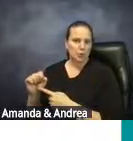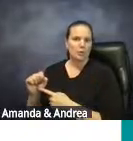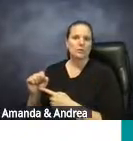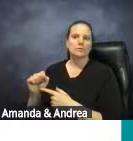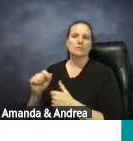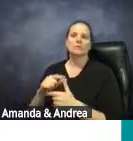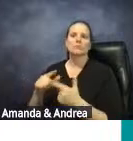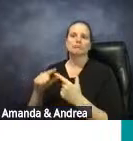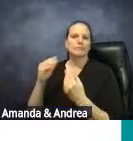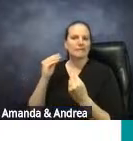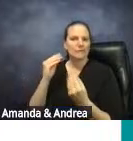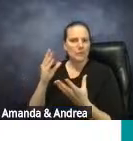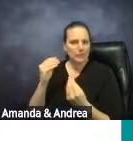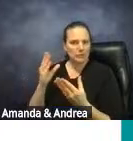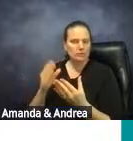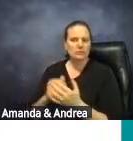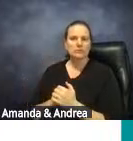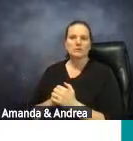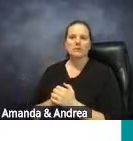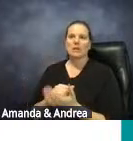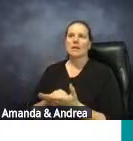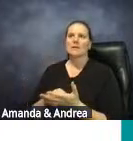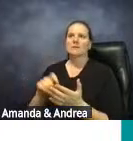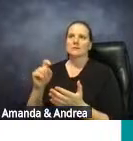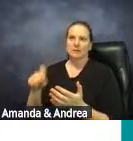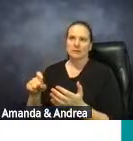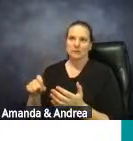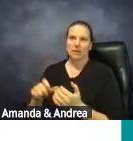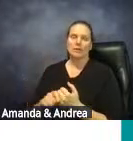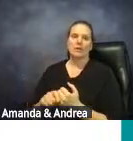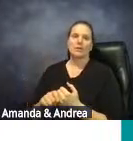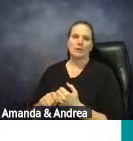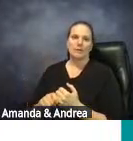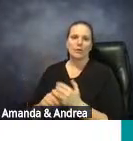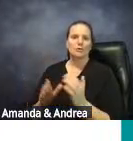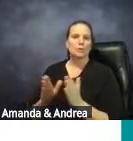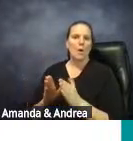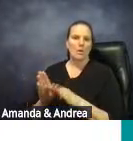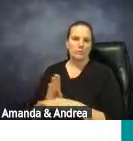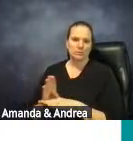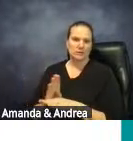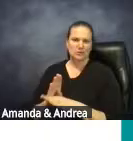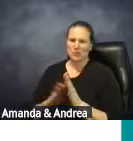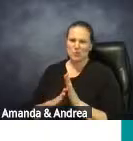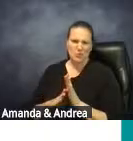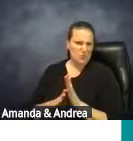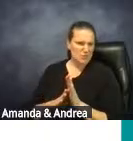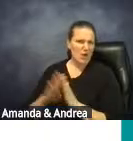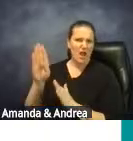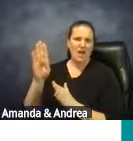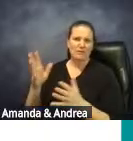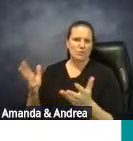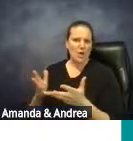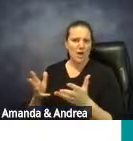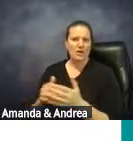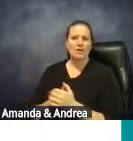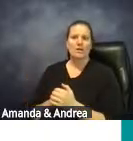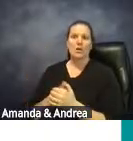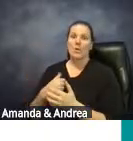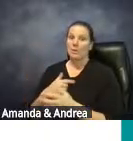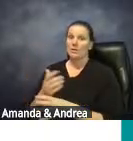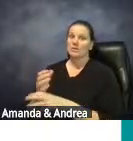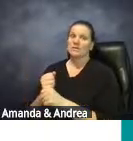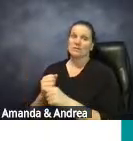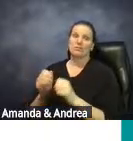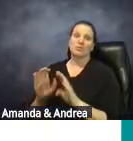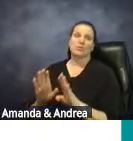and information that is necessary for small businesses to thrive. We received a really